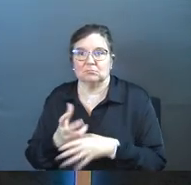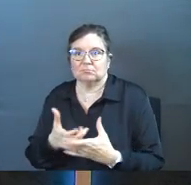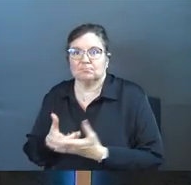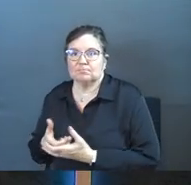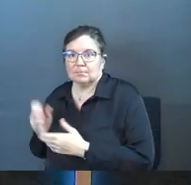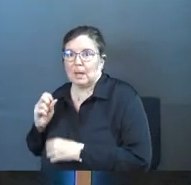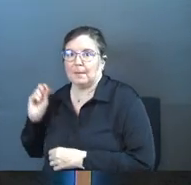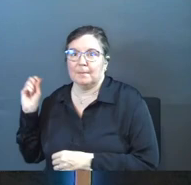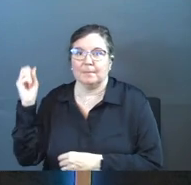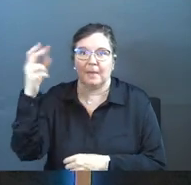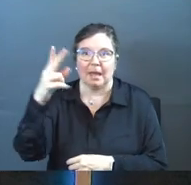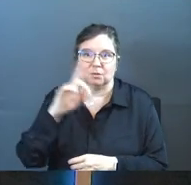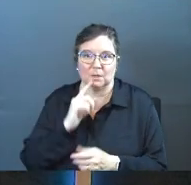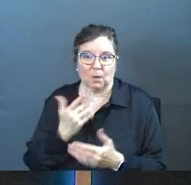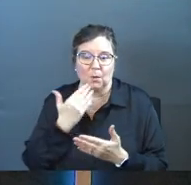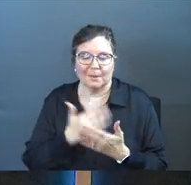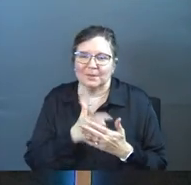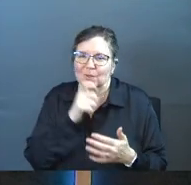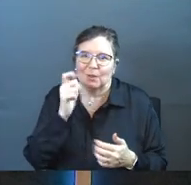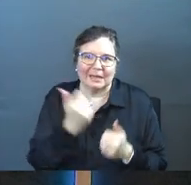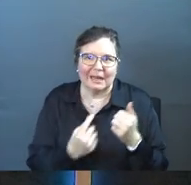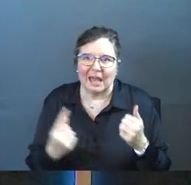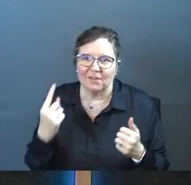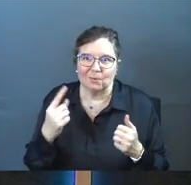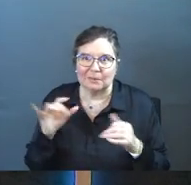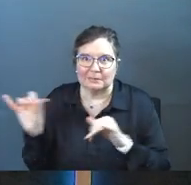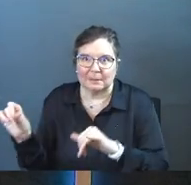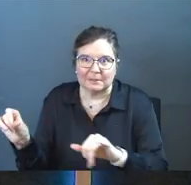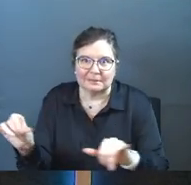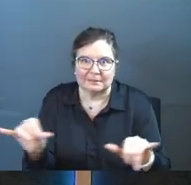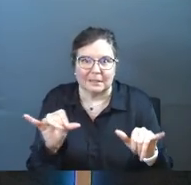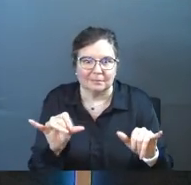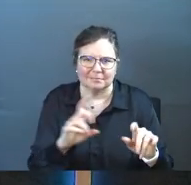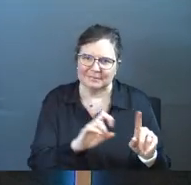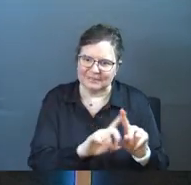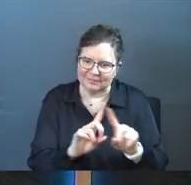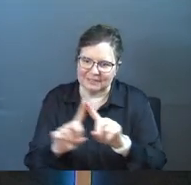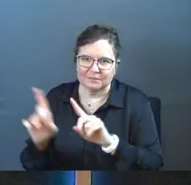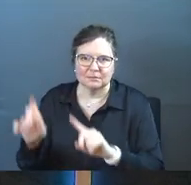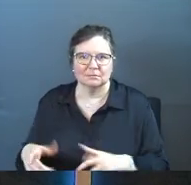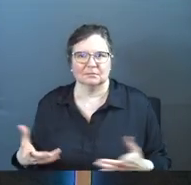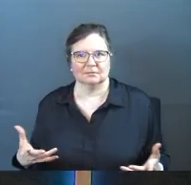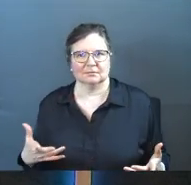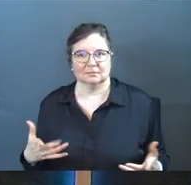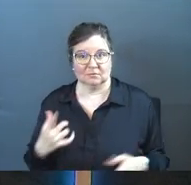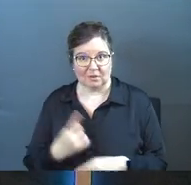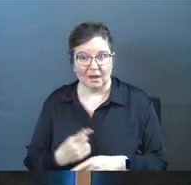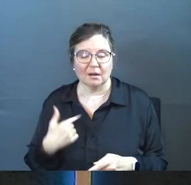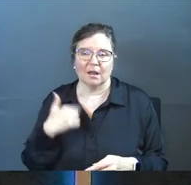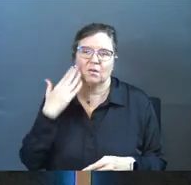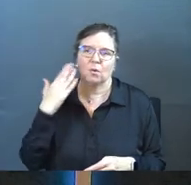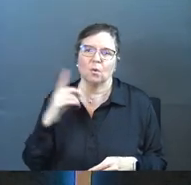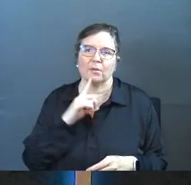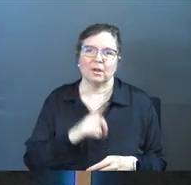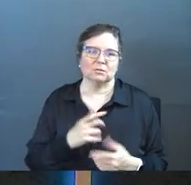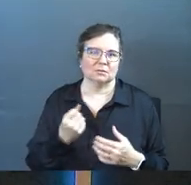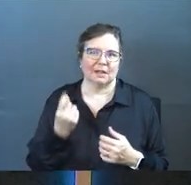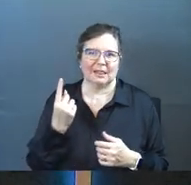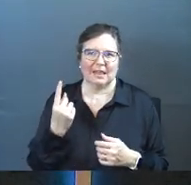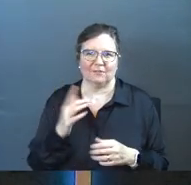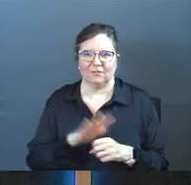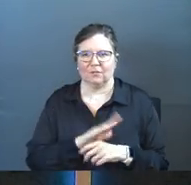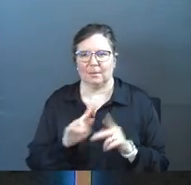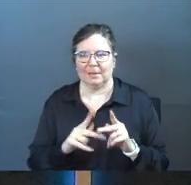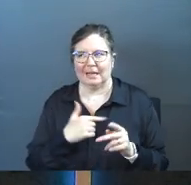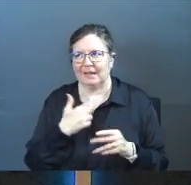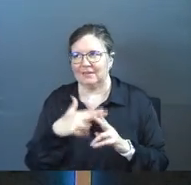and can pass really well. But you don't need everybody to have the same skill set, right? And I know there's 11 full